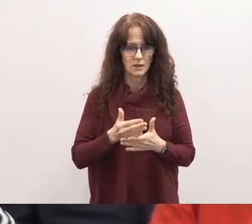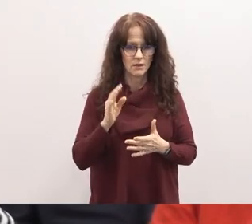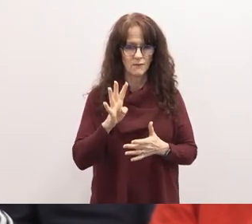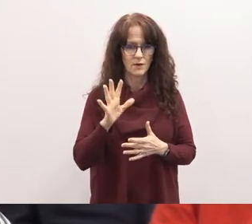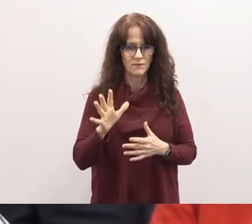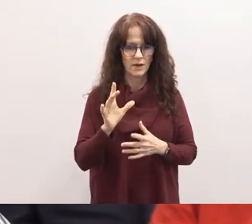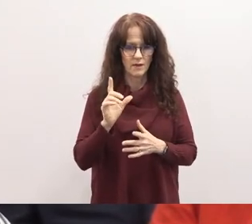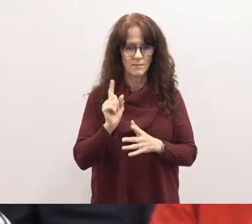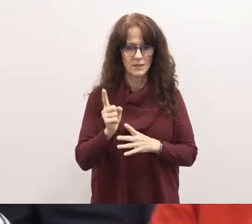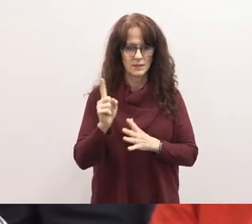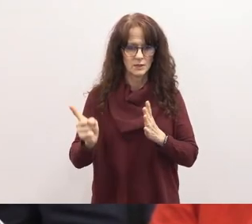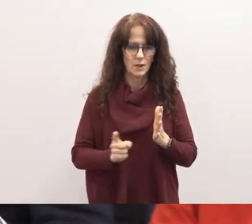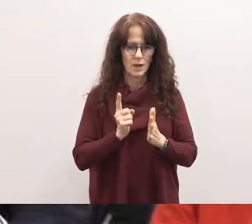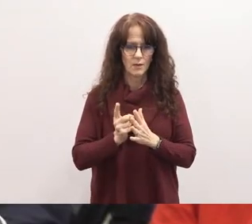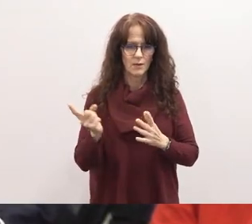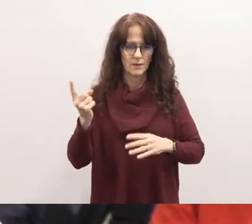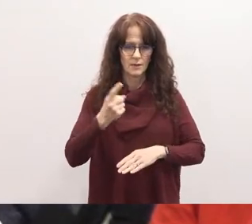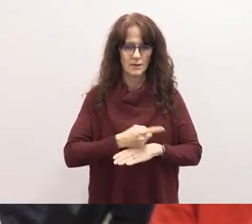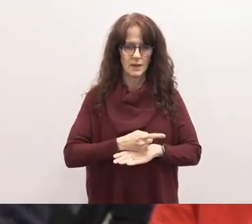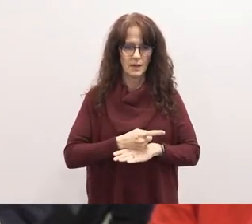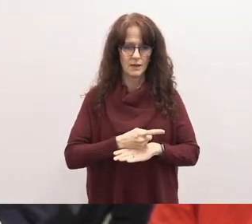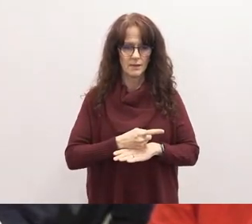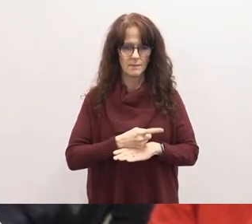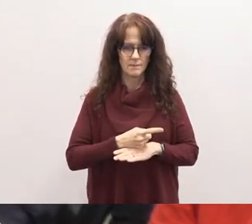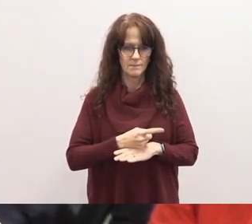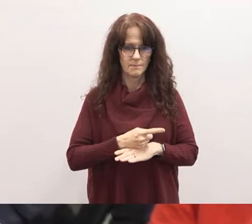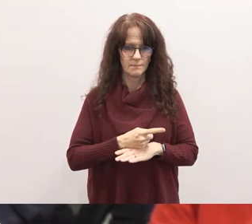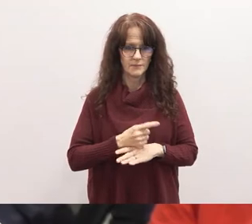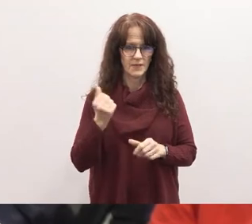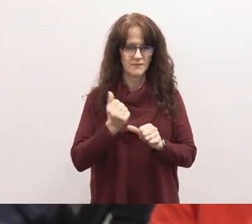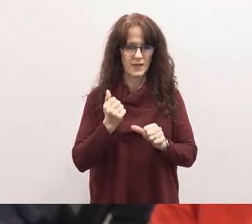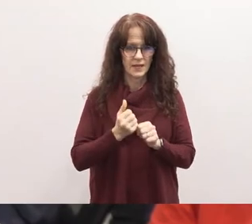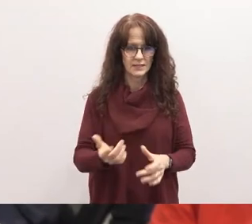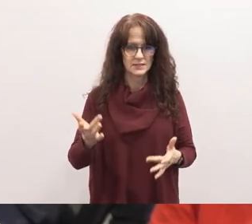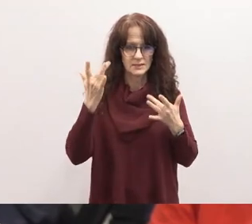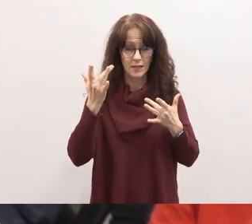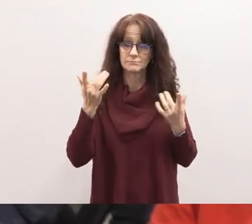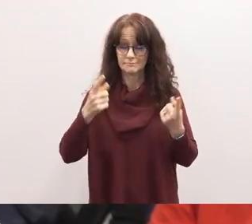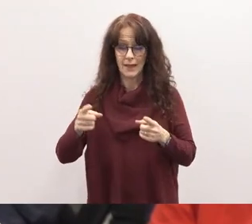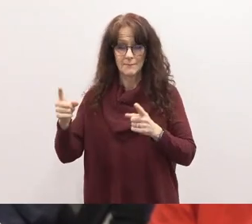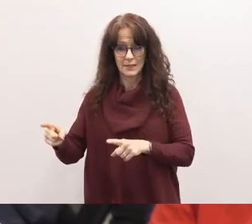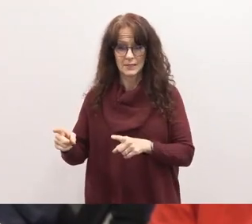minutes to an hour per day. If that aide calls out sick, which is bound to happen,